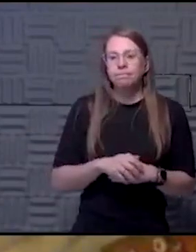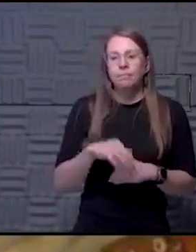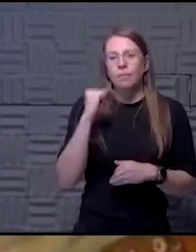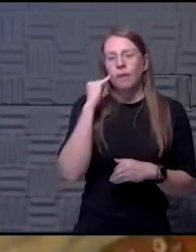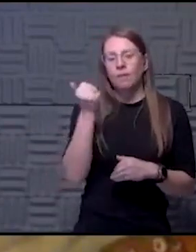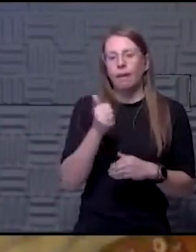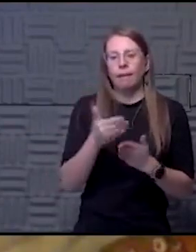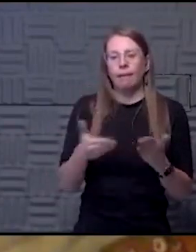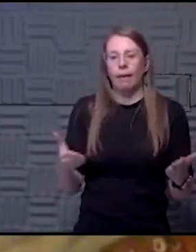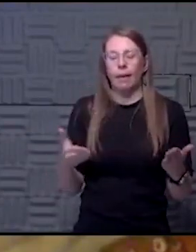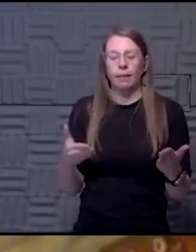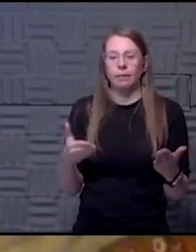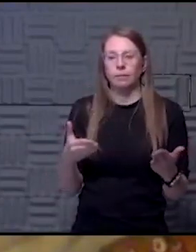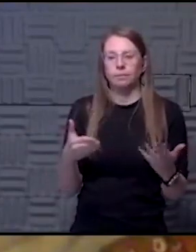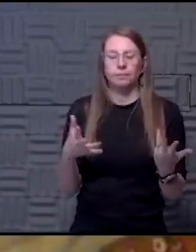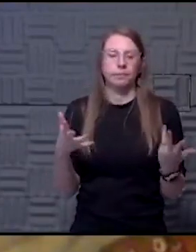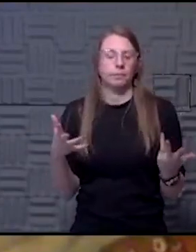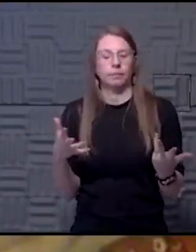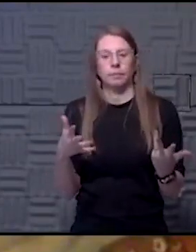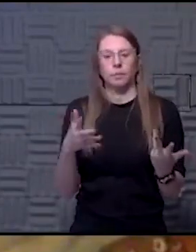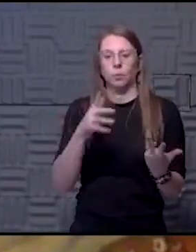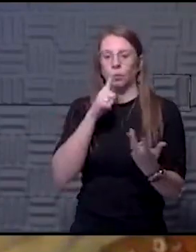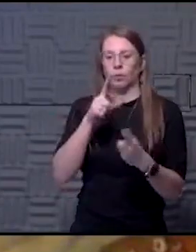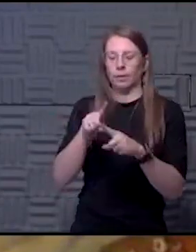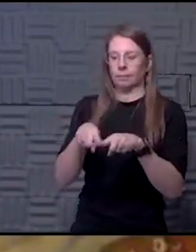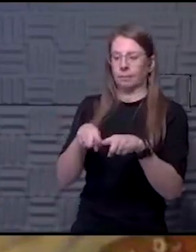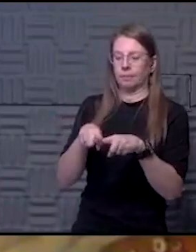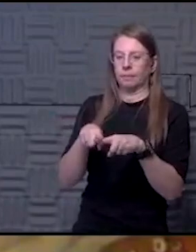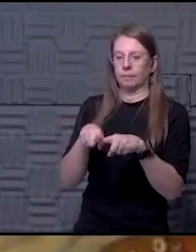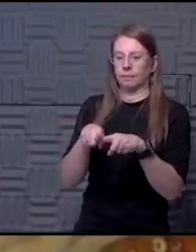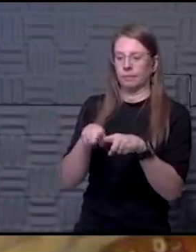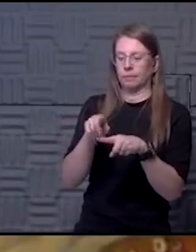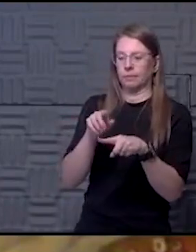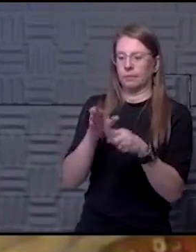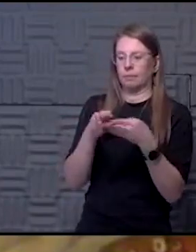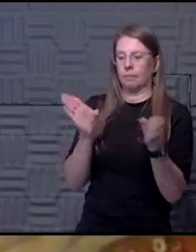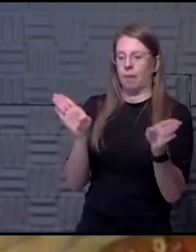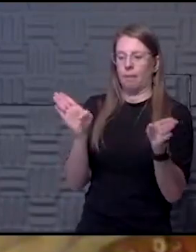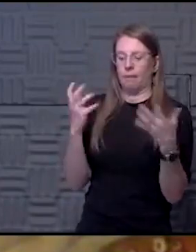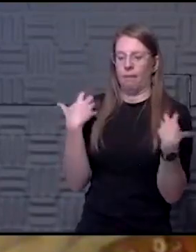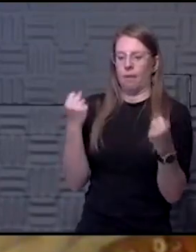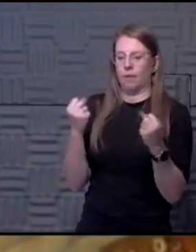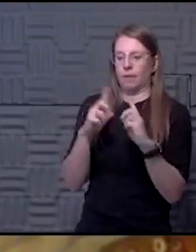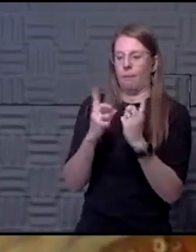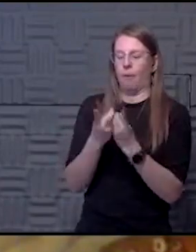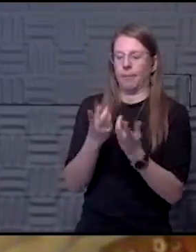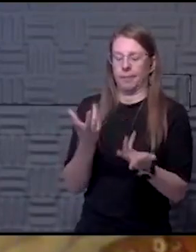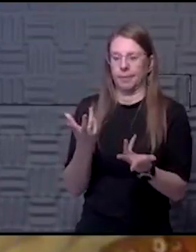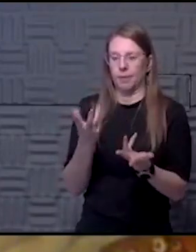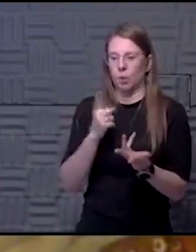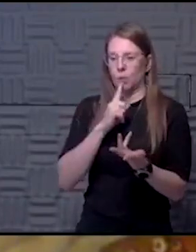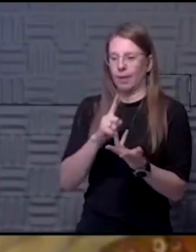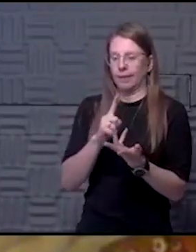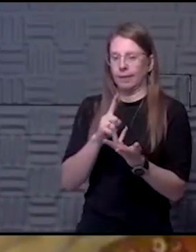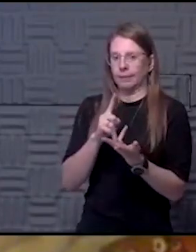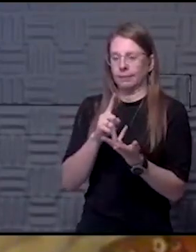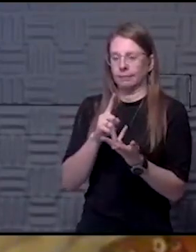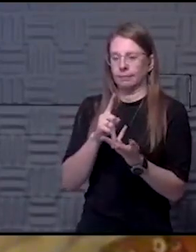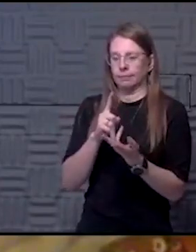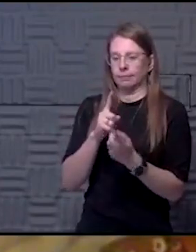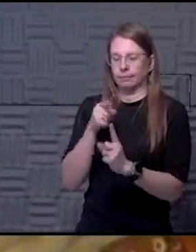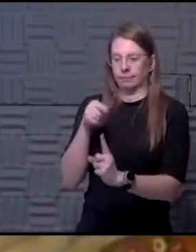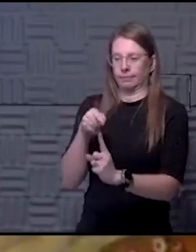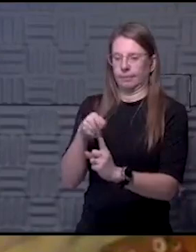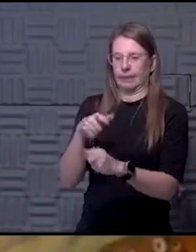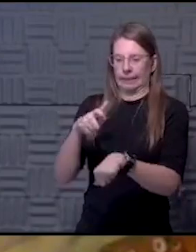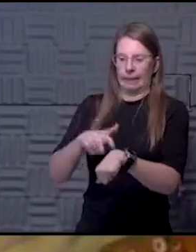is fundamental to the beliefs of a public health department, it's the time-honored tradition of